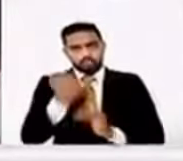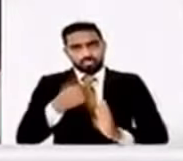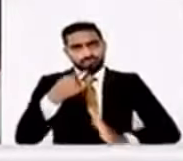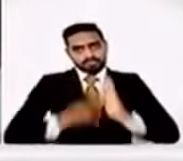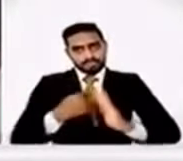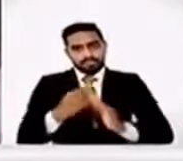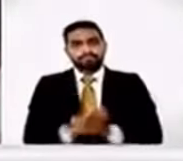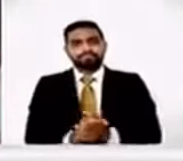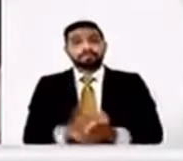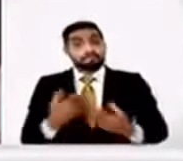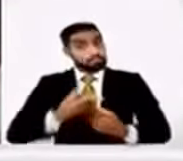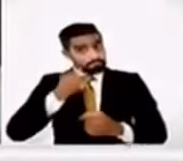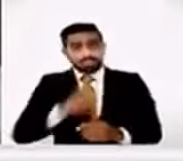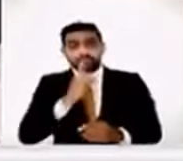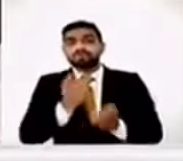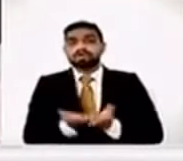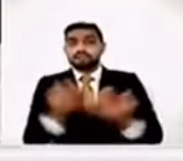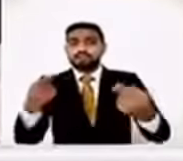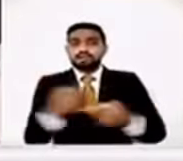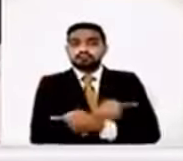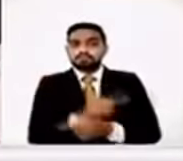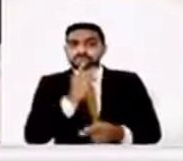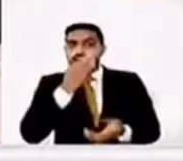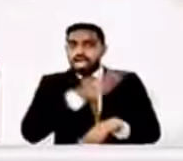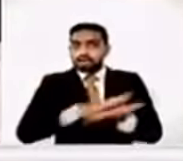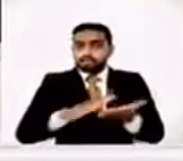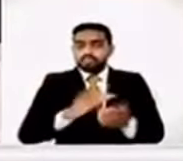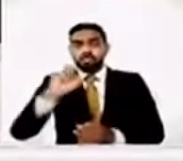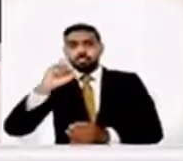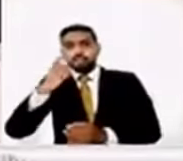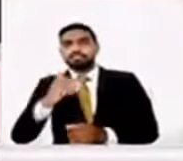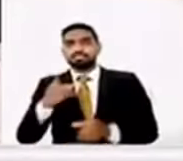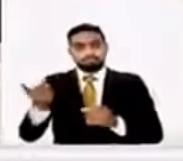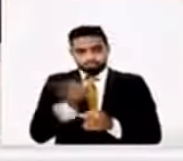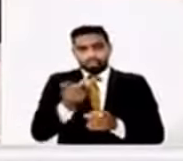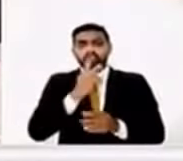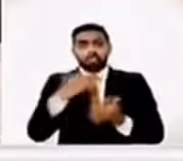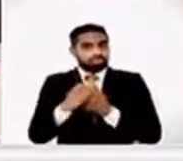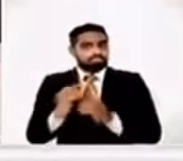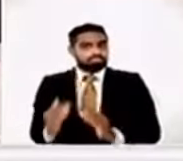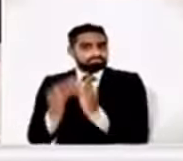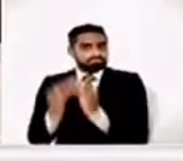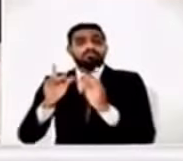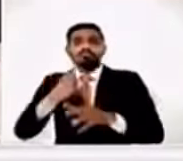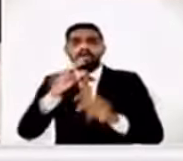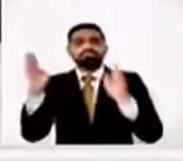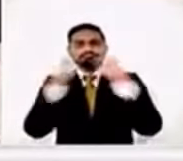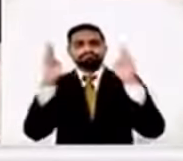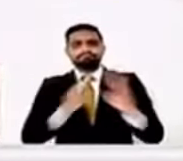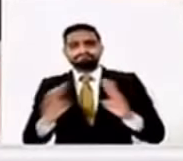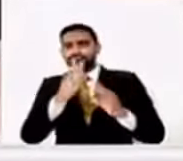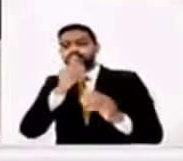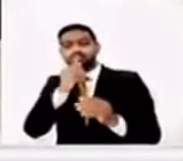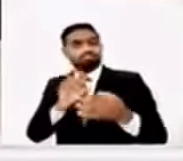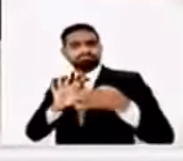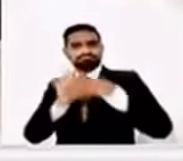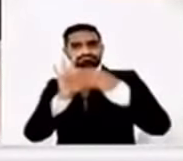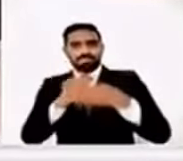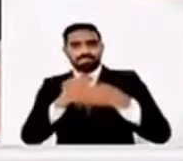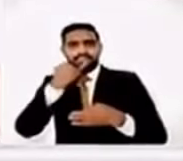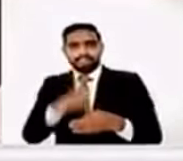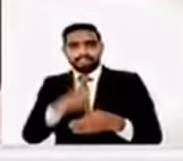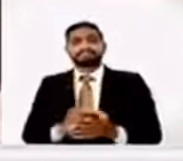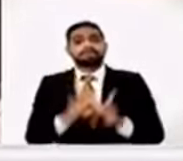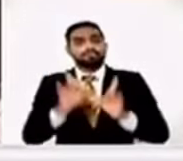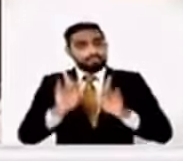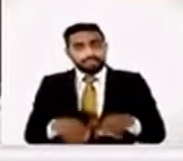and Colombo ports together with the airports to be a center in the international commercial processes, expanding the domestic economic